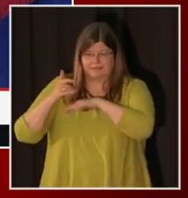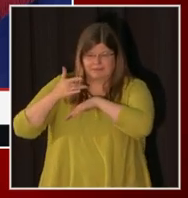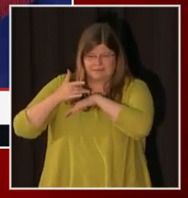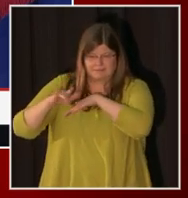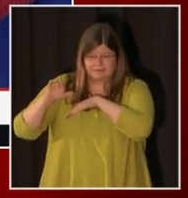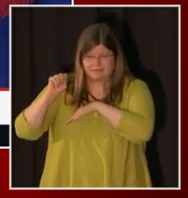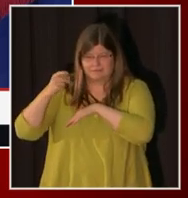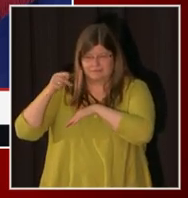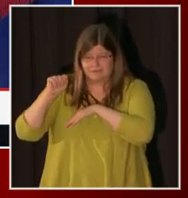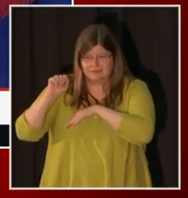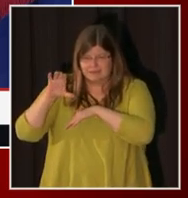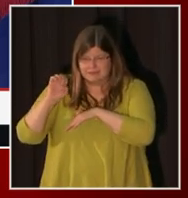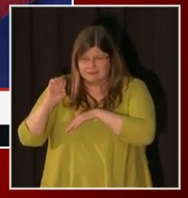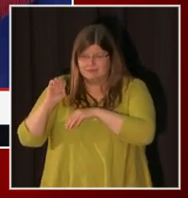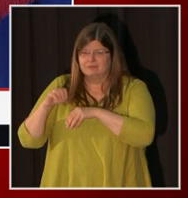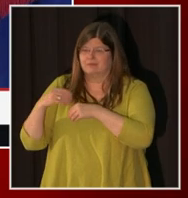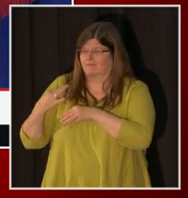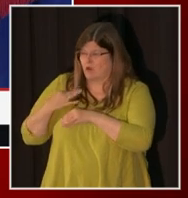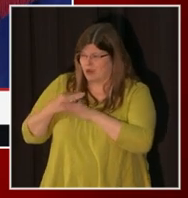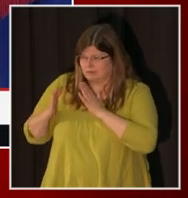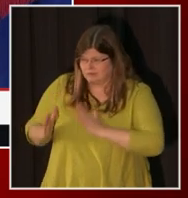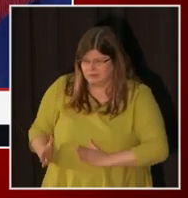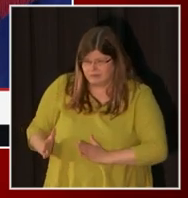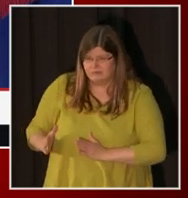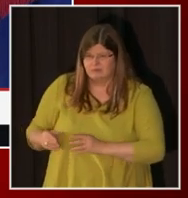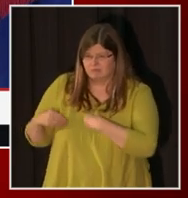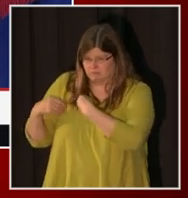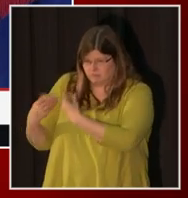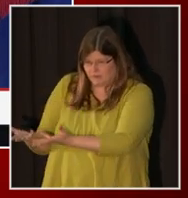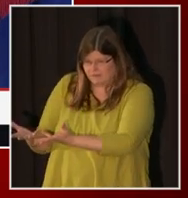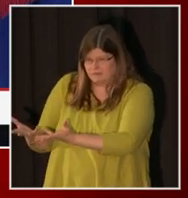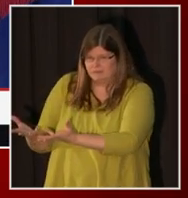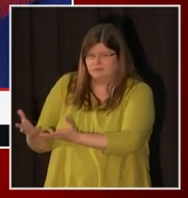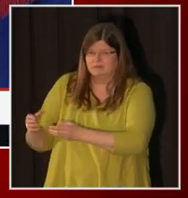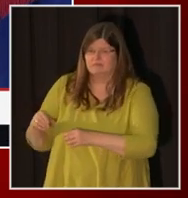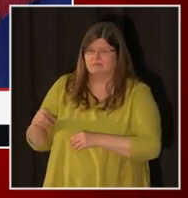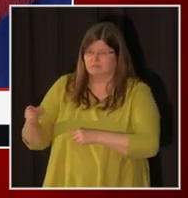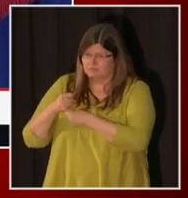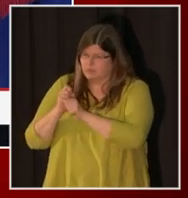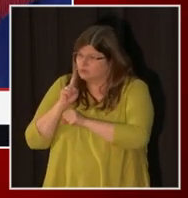cabinet assistance to make sure that they have what they need.